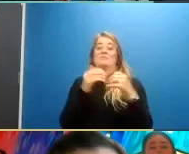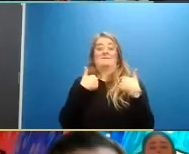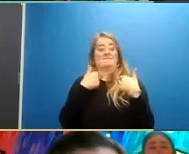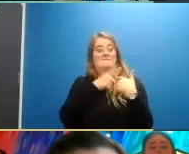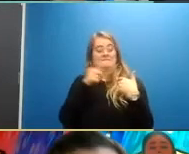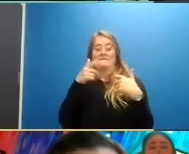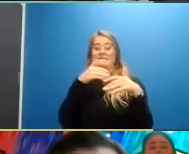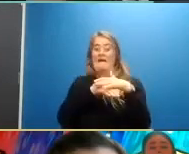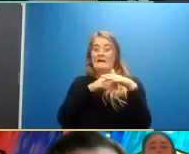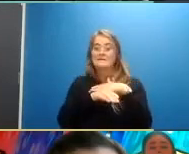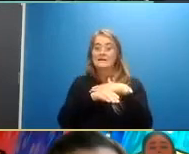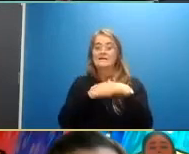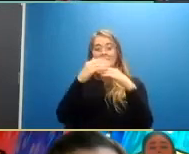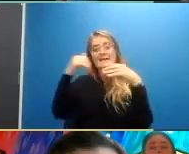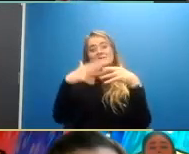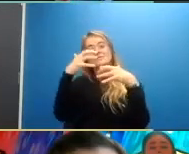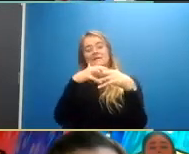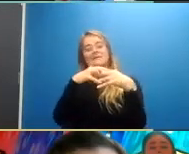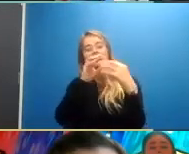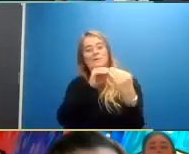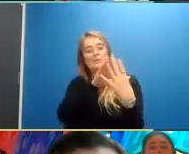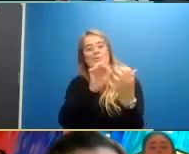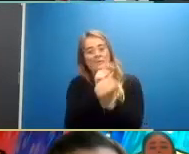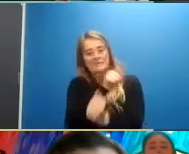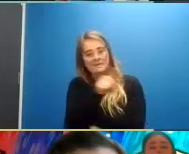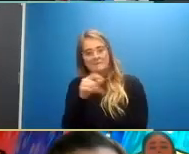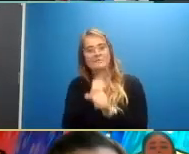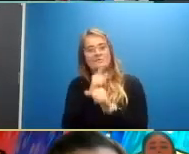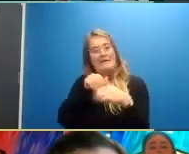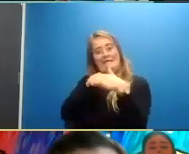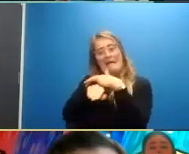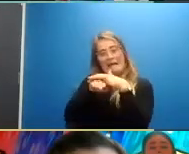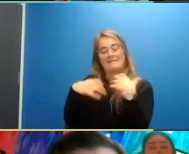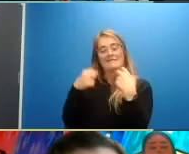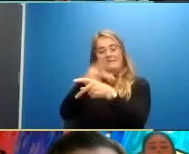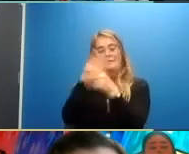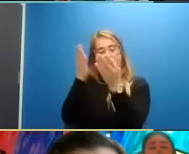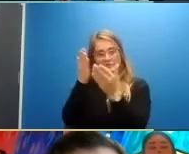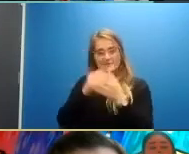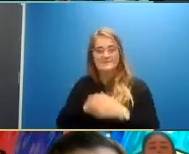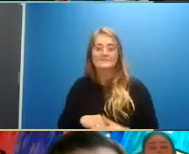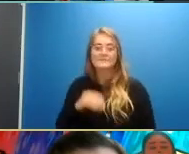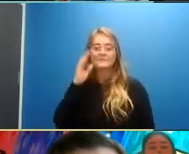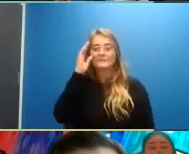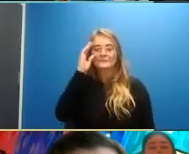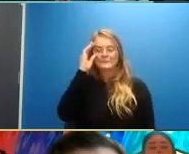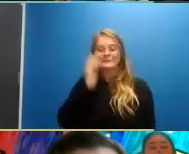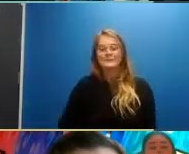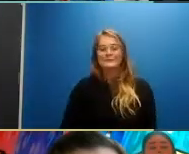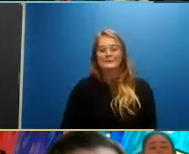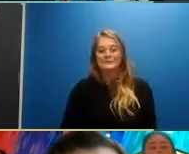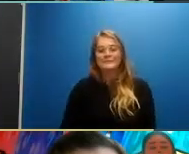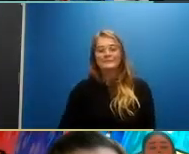able to provide that Indigenous lens and a safe space for them to access healthcare services, especially given the fact that a lot of